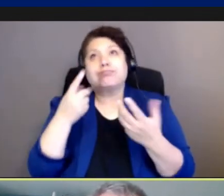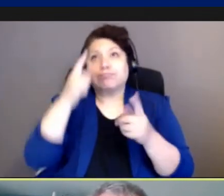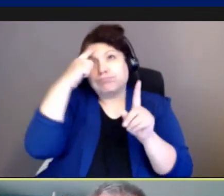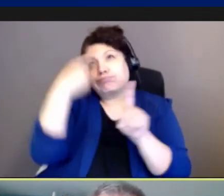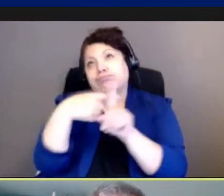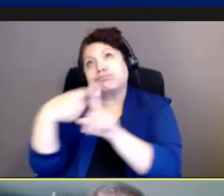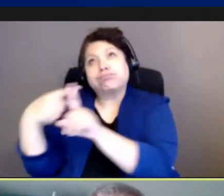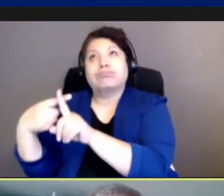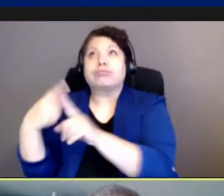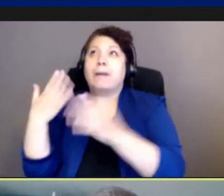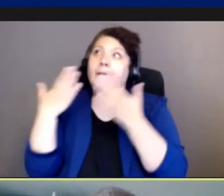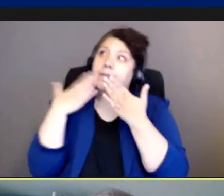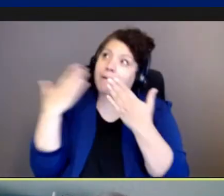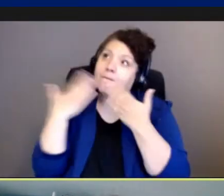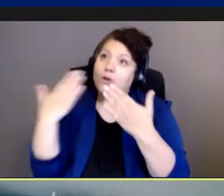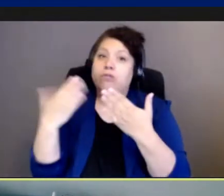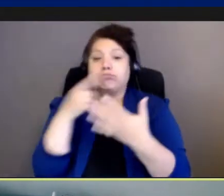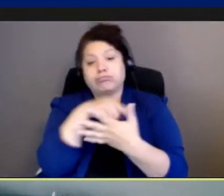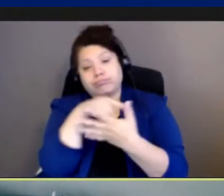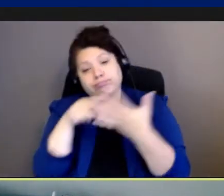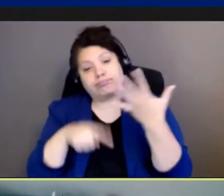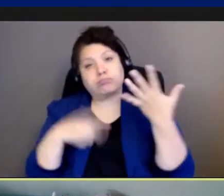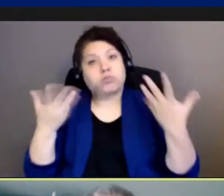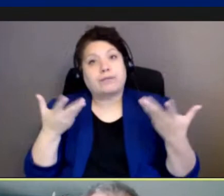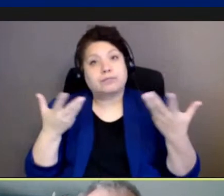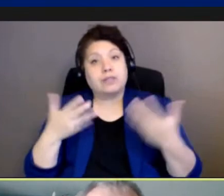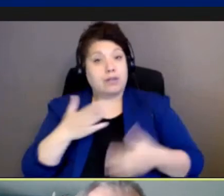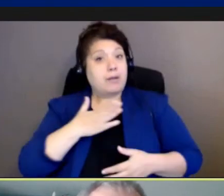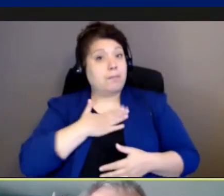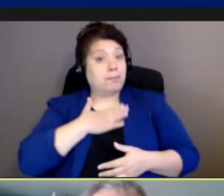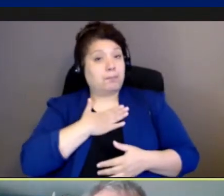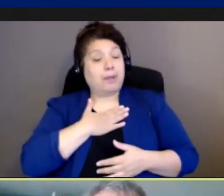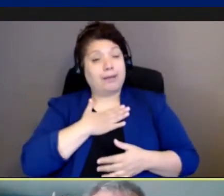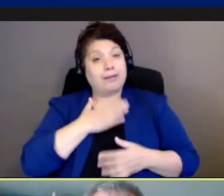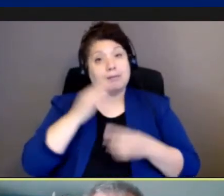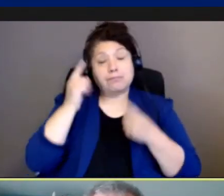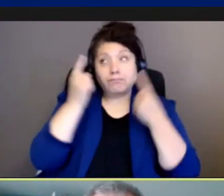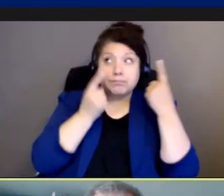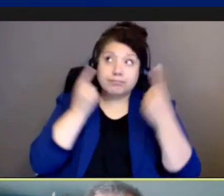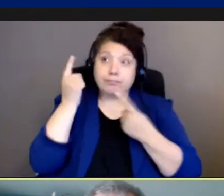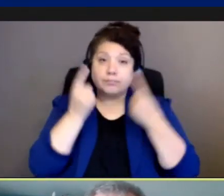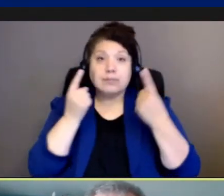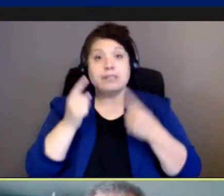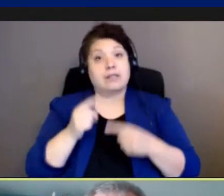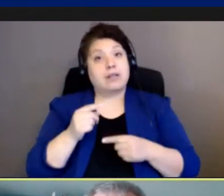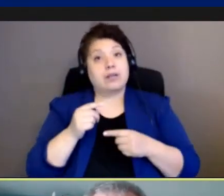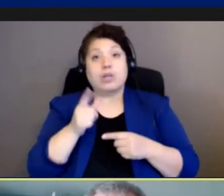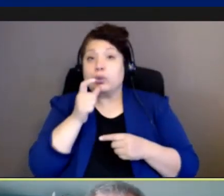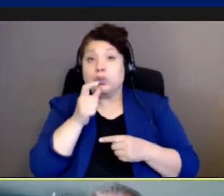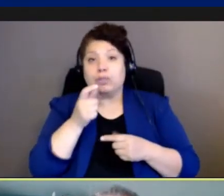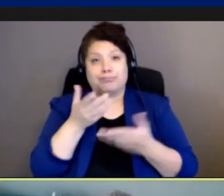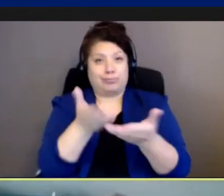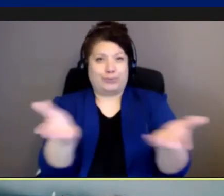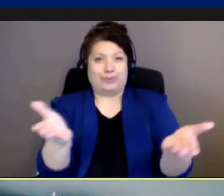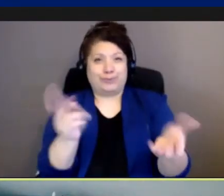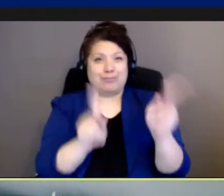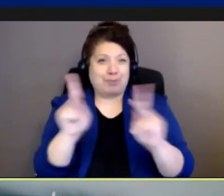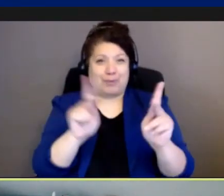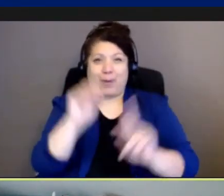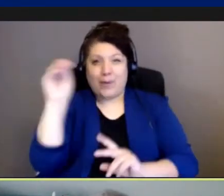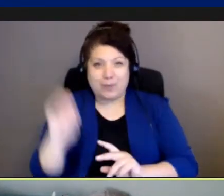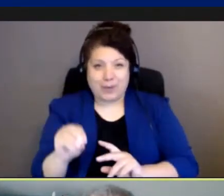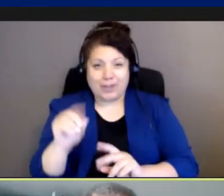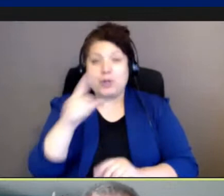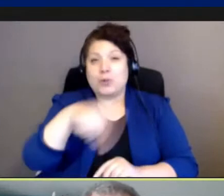you, top of mind for me over the last few days has been the people in the city and the way that they have